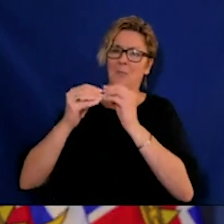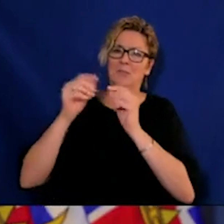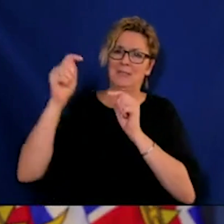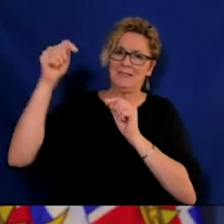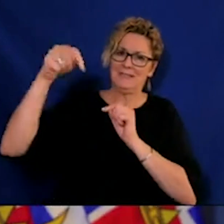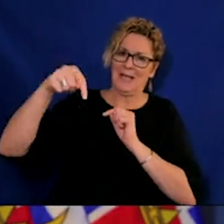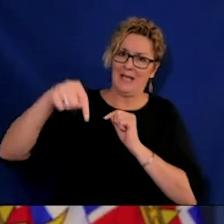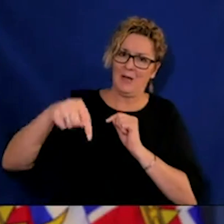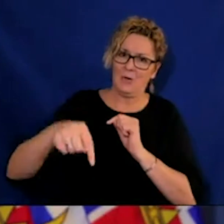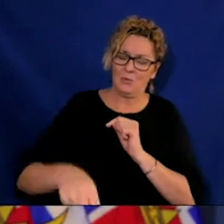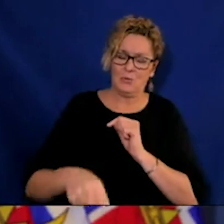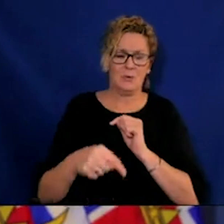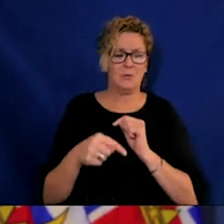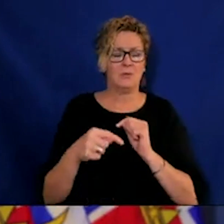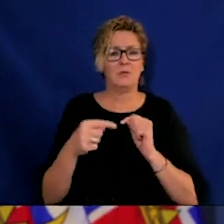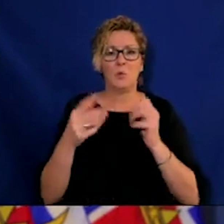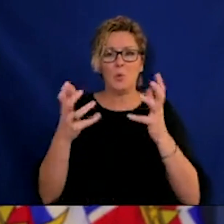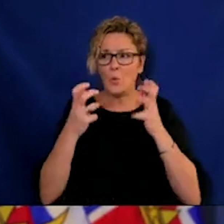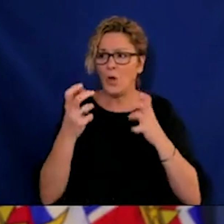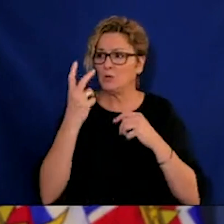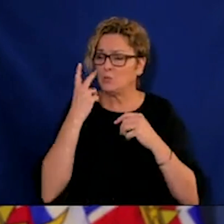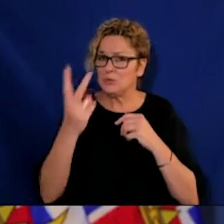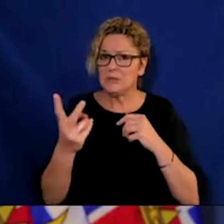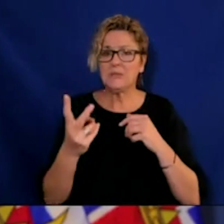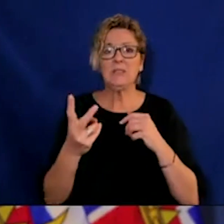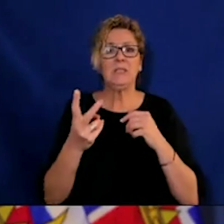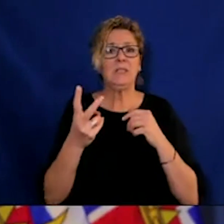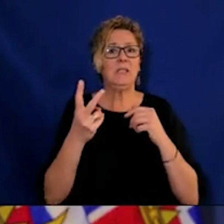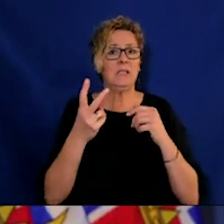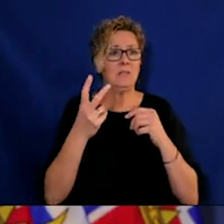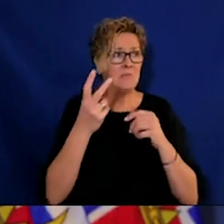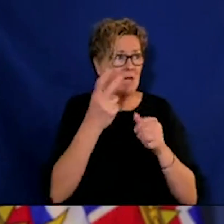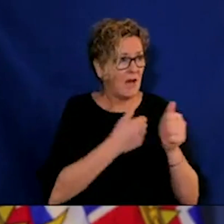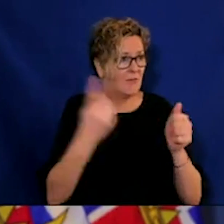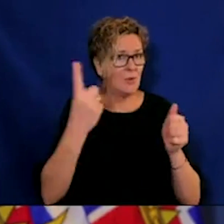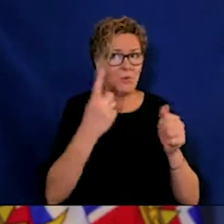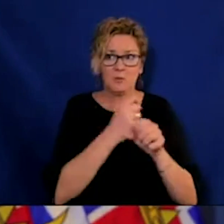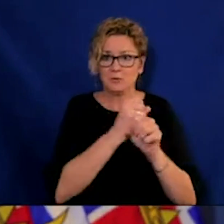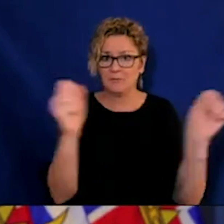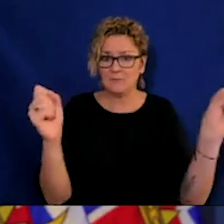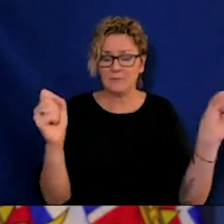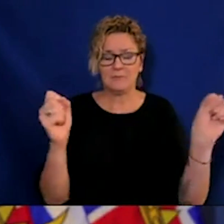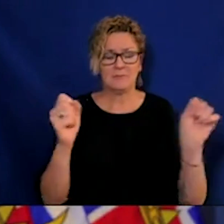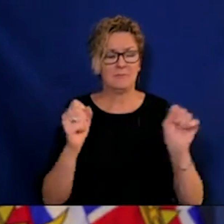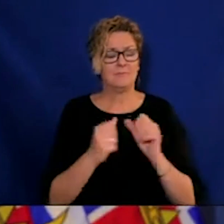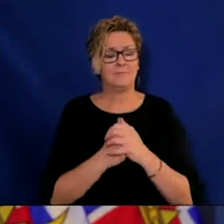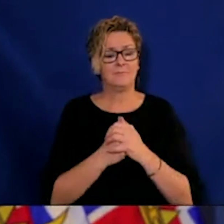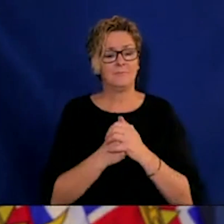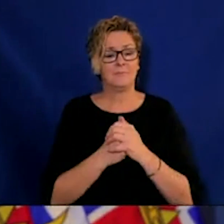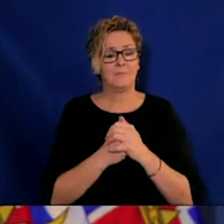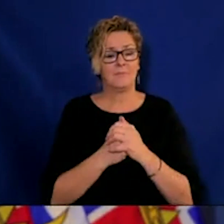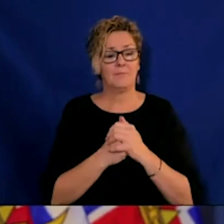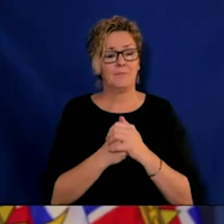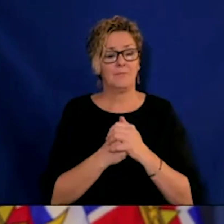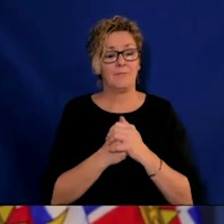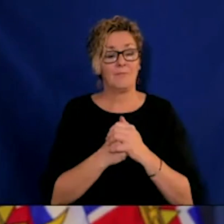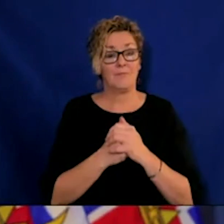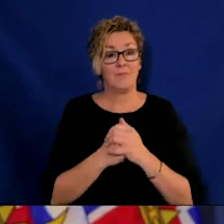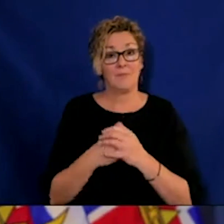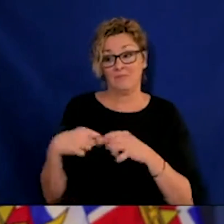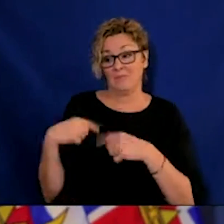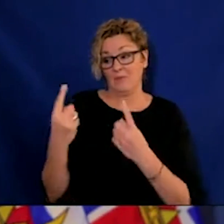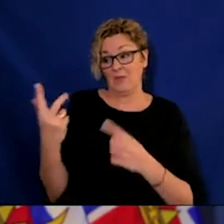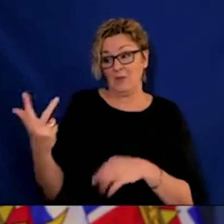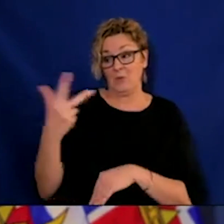sealing the cracks and closing the gaps to give access to COVID-19. And after this week and after this report, I think all of us